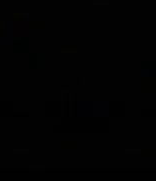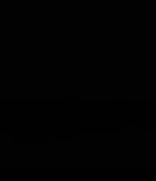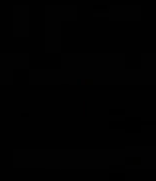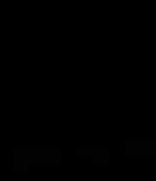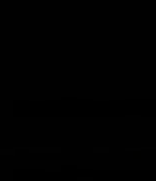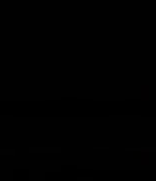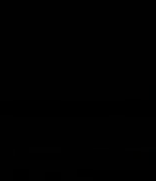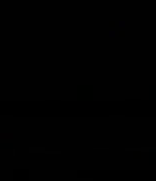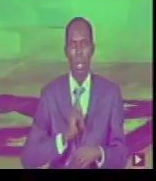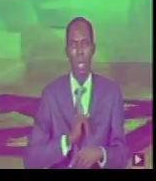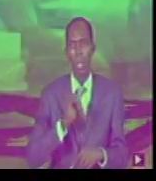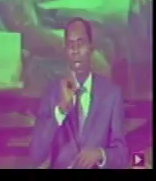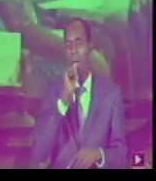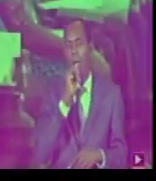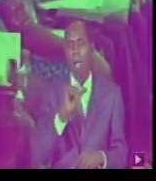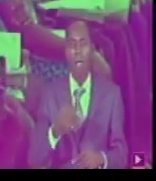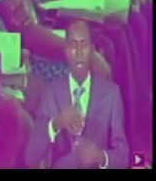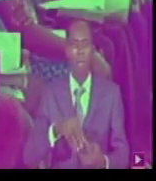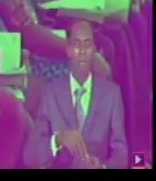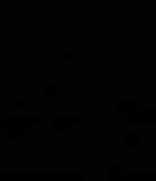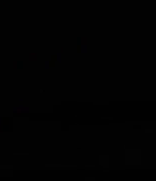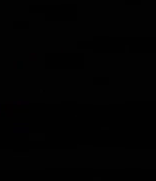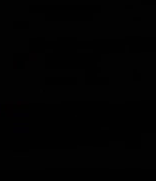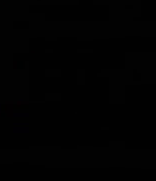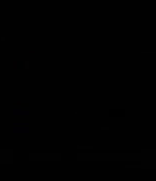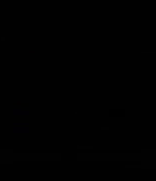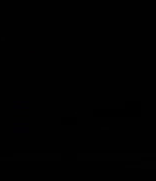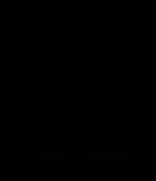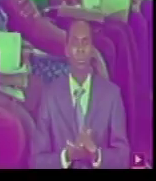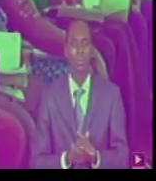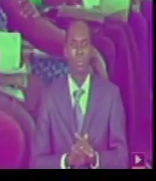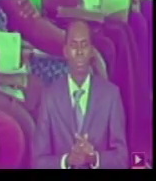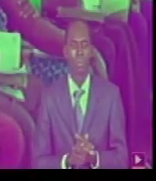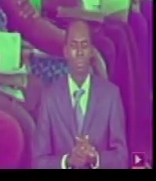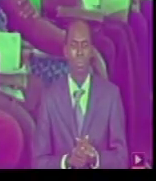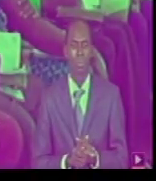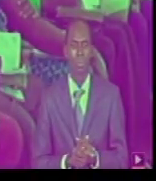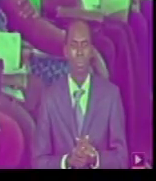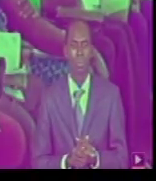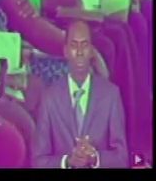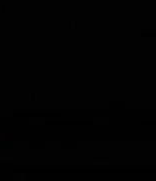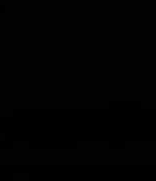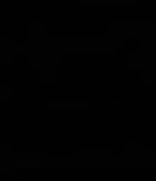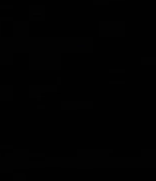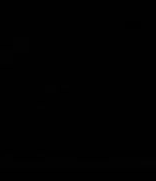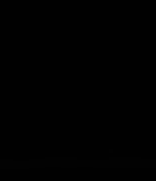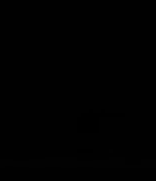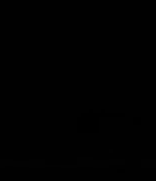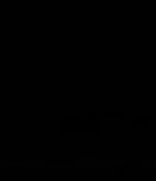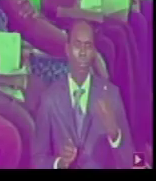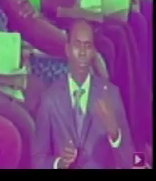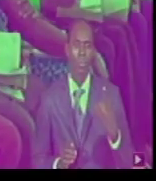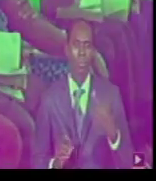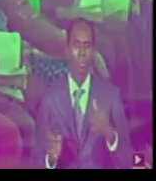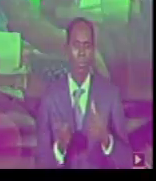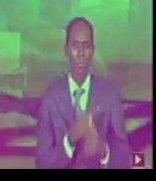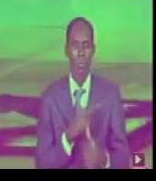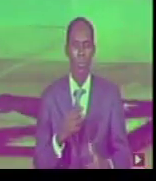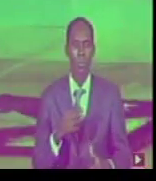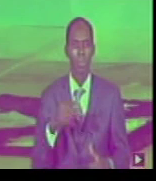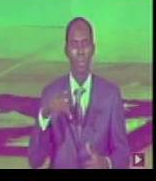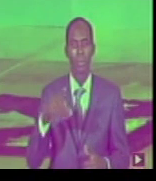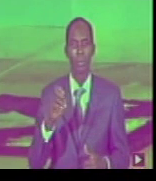peculiar. I said I am peculiar. 1 Peter chapter 2, verse